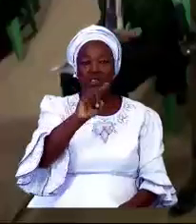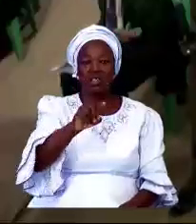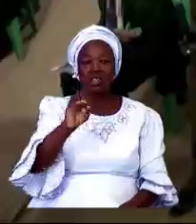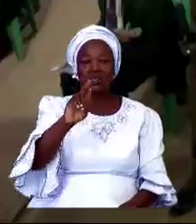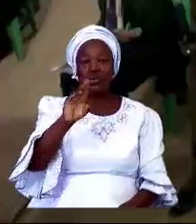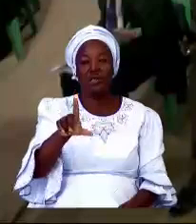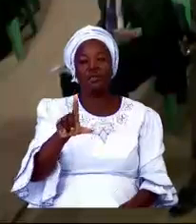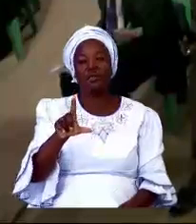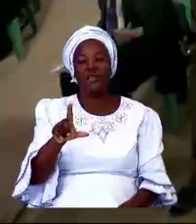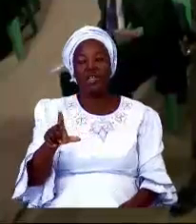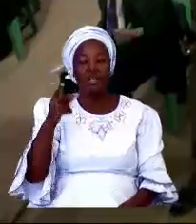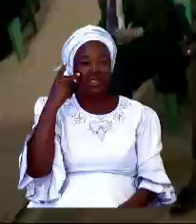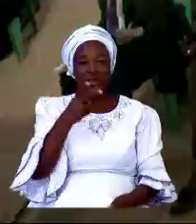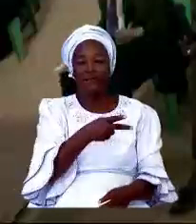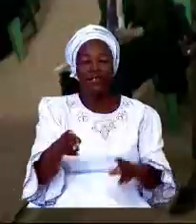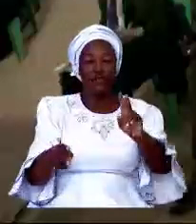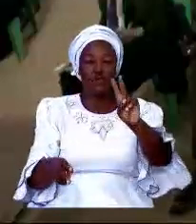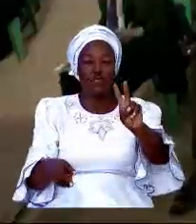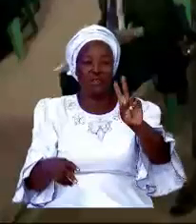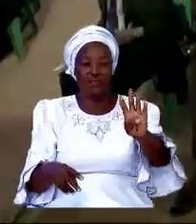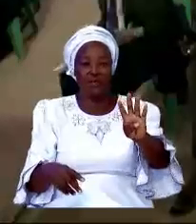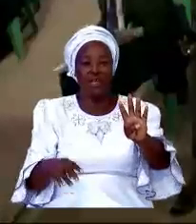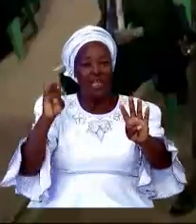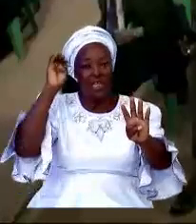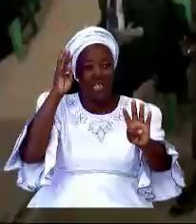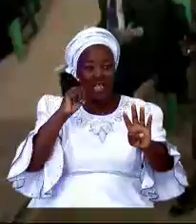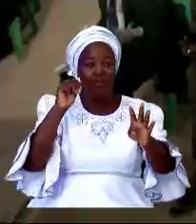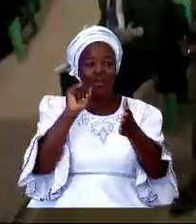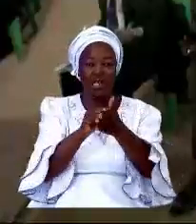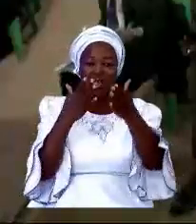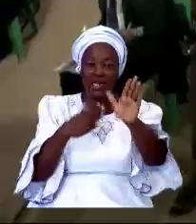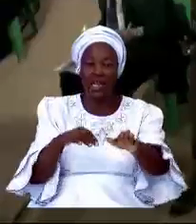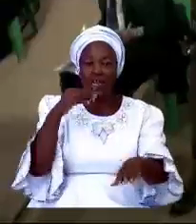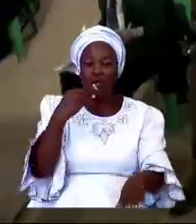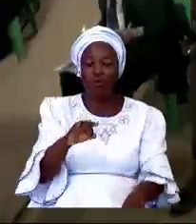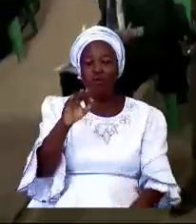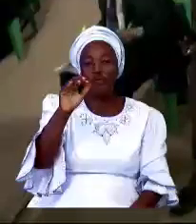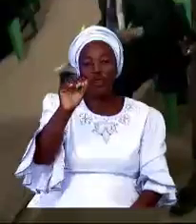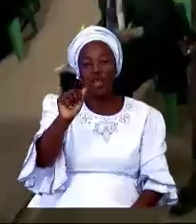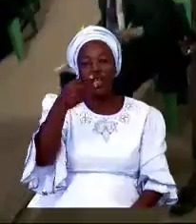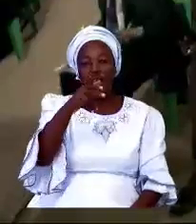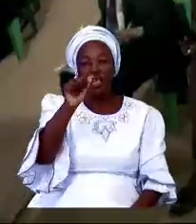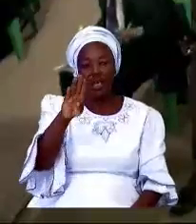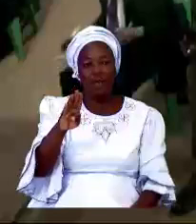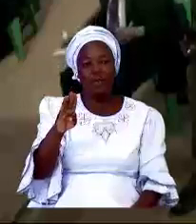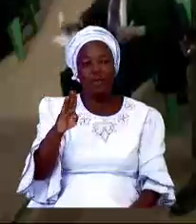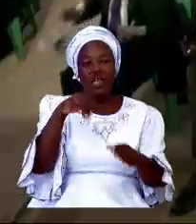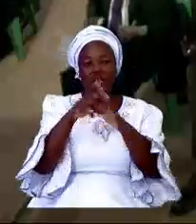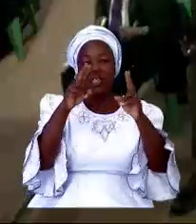wall of Jezreel. Look at verse 24. Him that dieth of